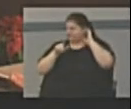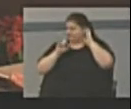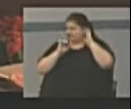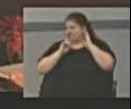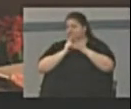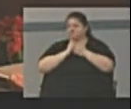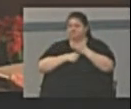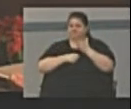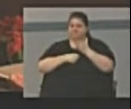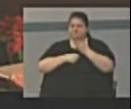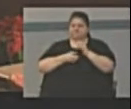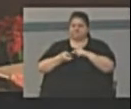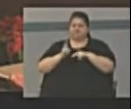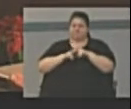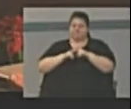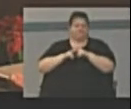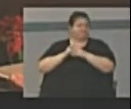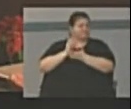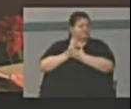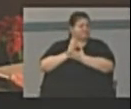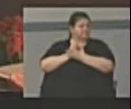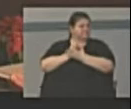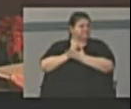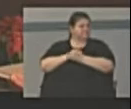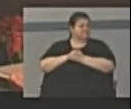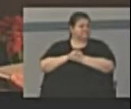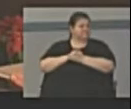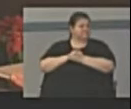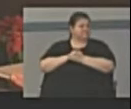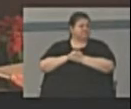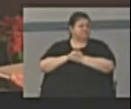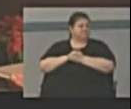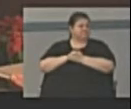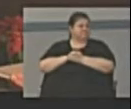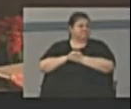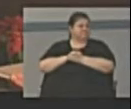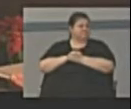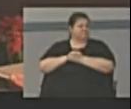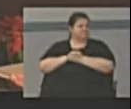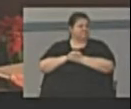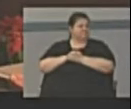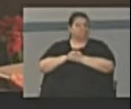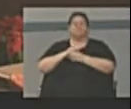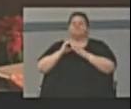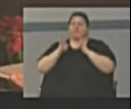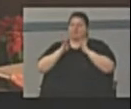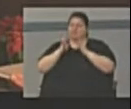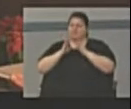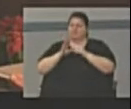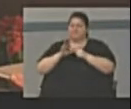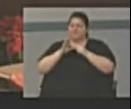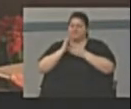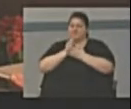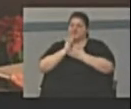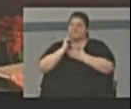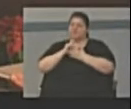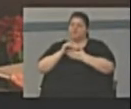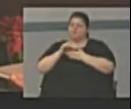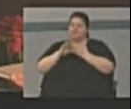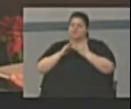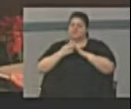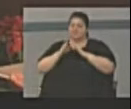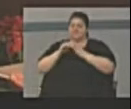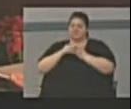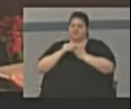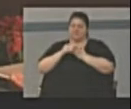district. Second. And let me just friendly amendment and create a special fund for the town center at Laurel, correct? I